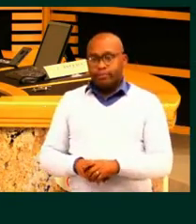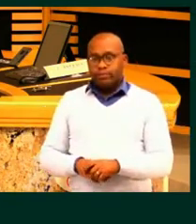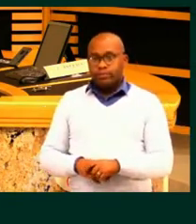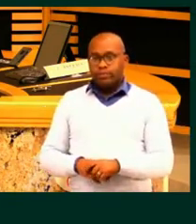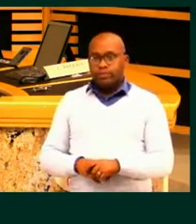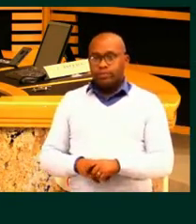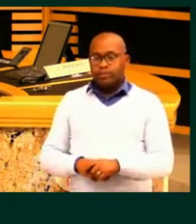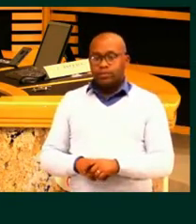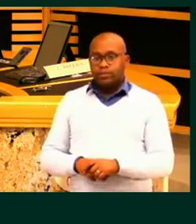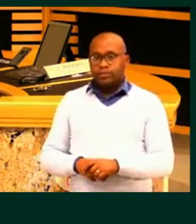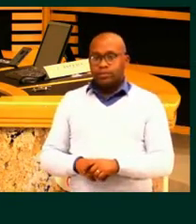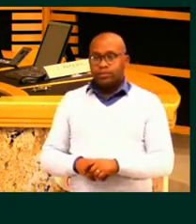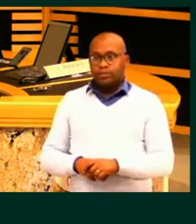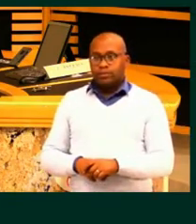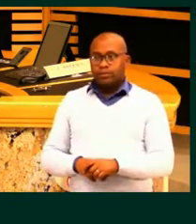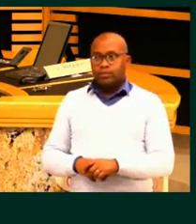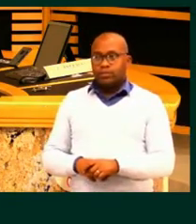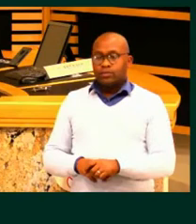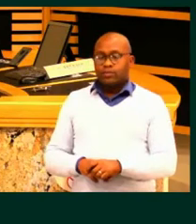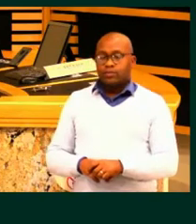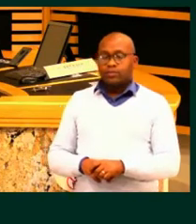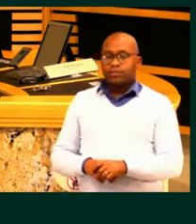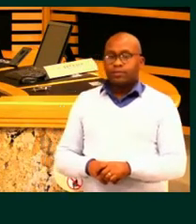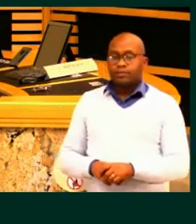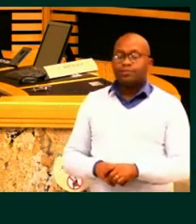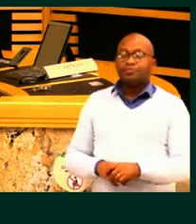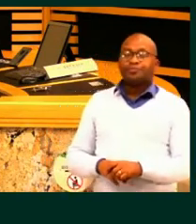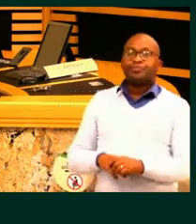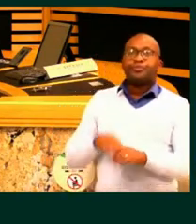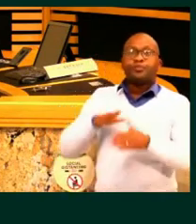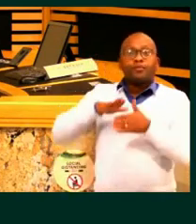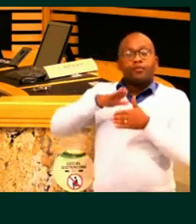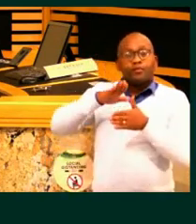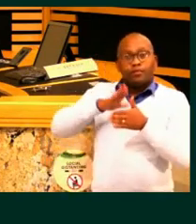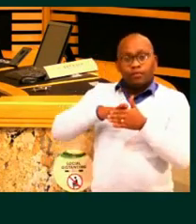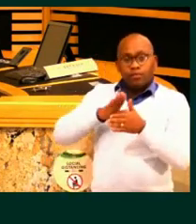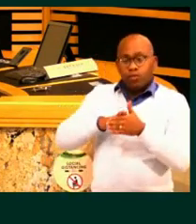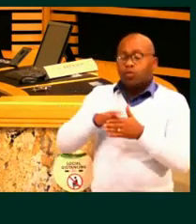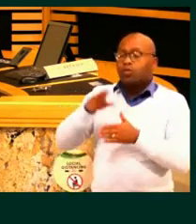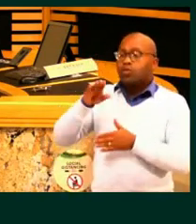mandate in a response further received by the MC